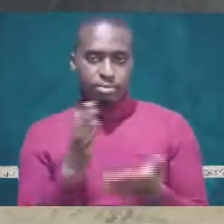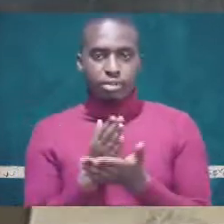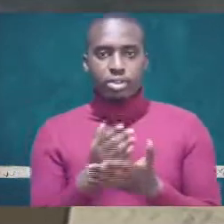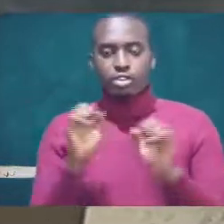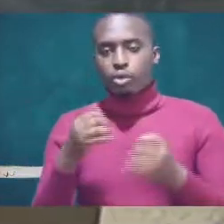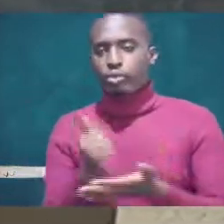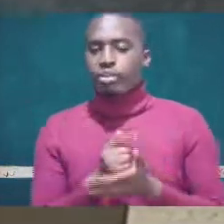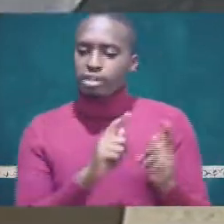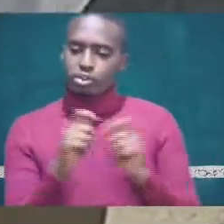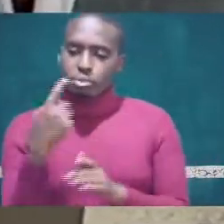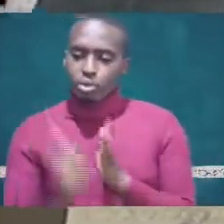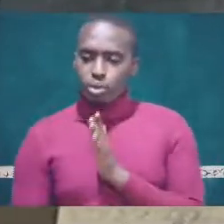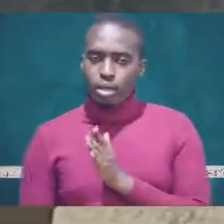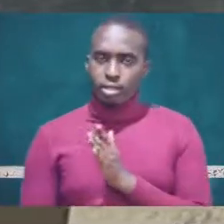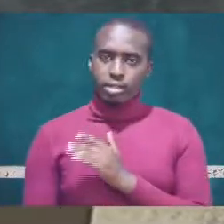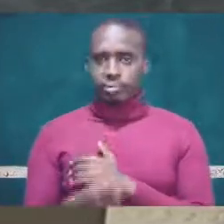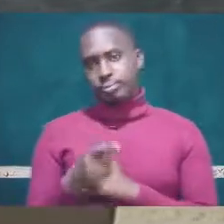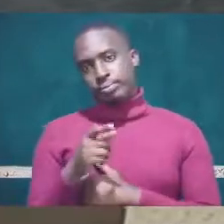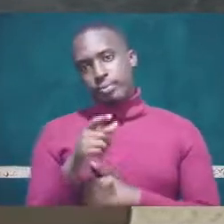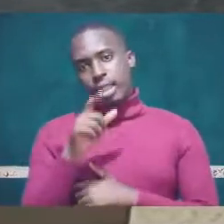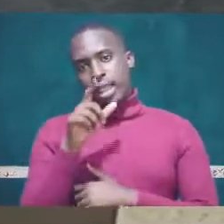transports what? It transports lymph fluid.